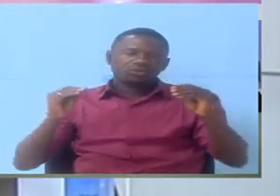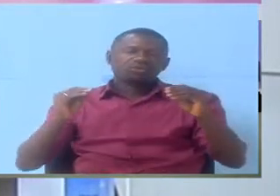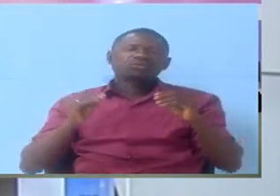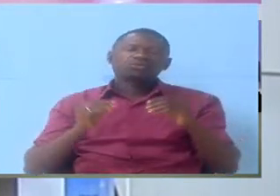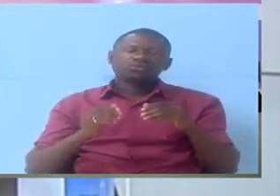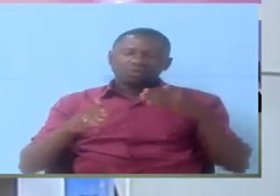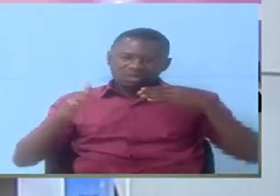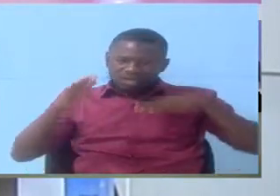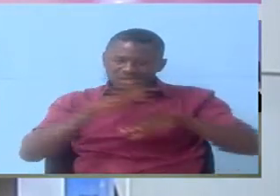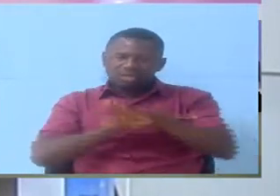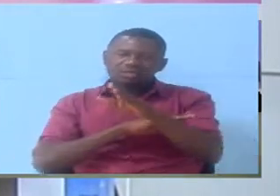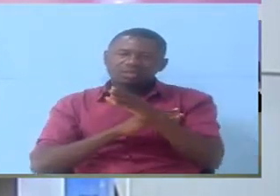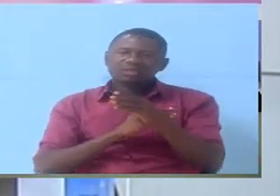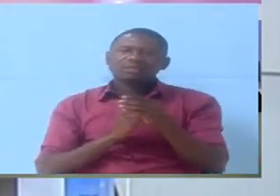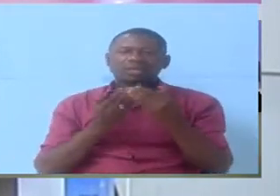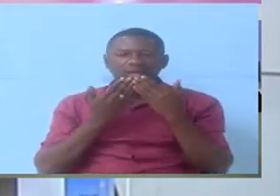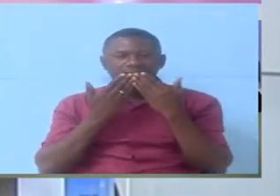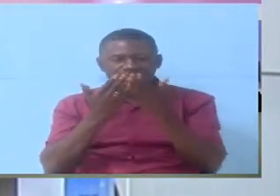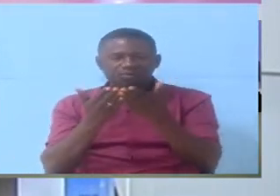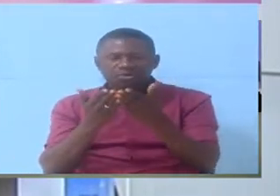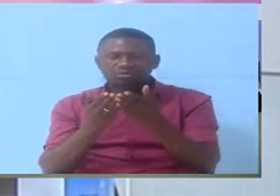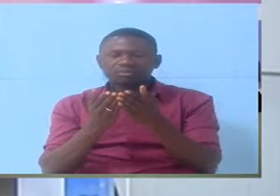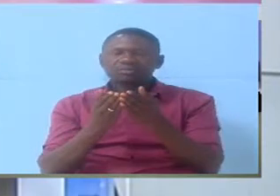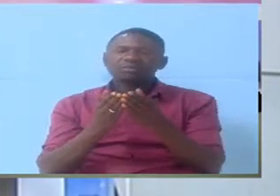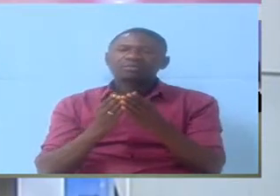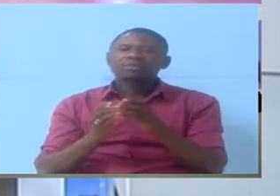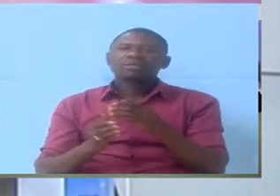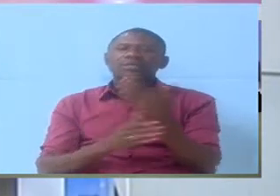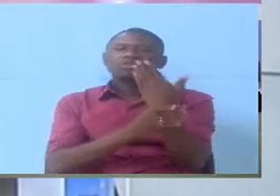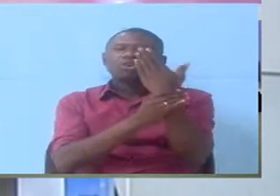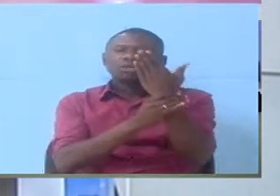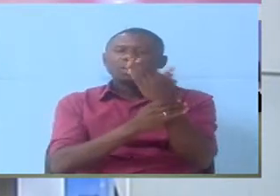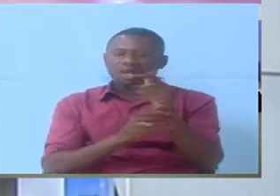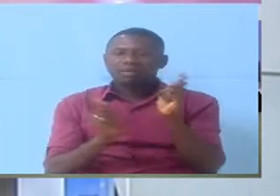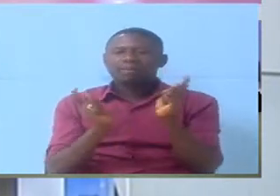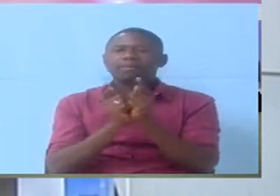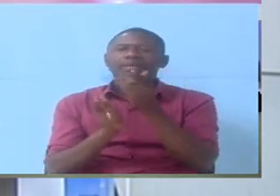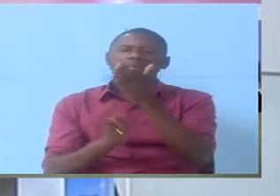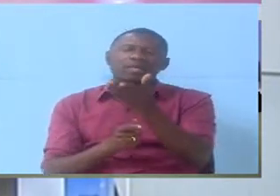I informed the officer, health officer on duty or doctor.